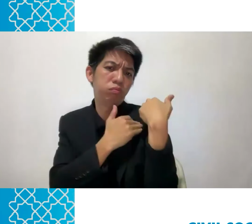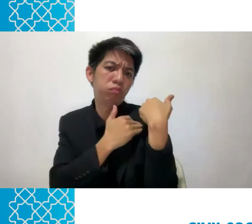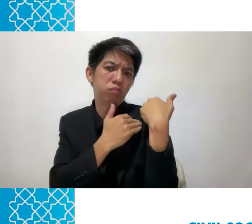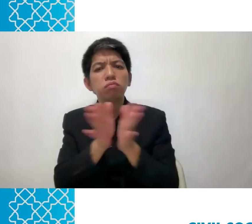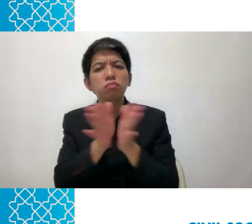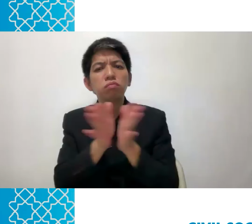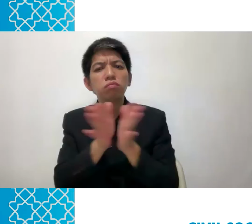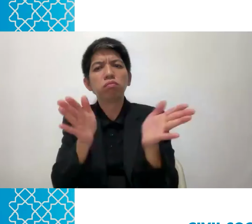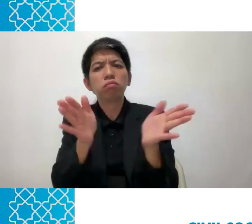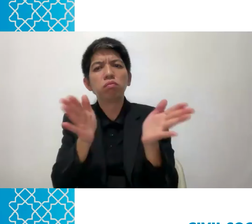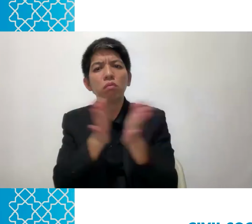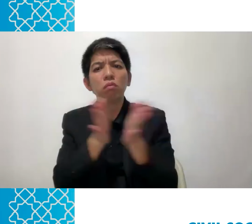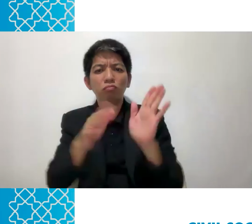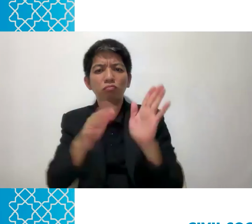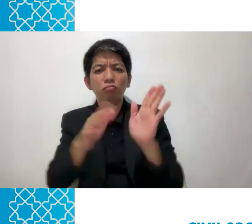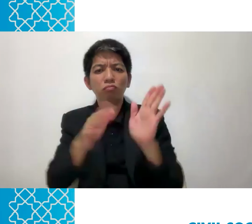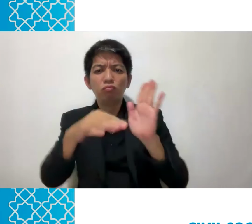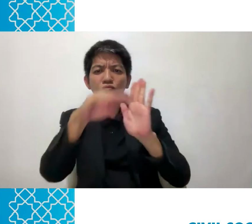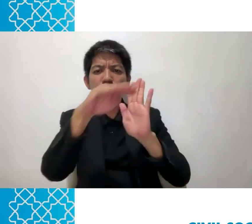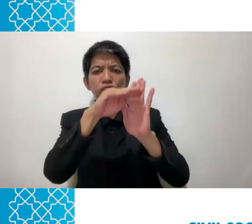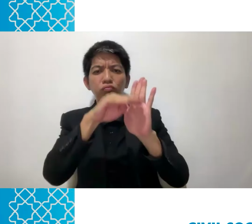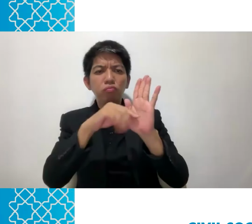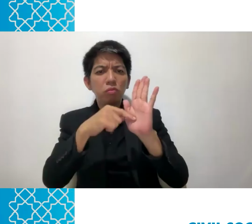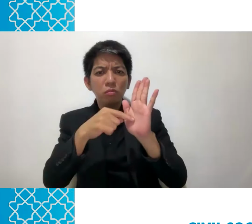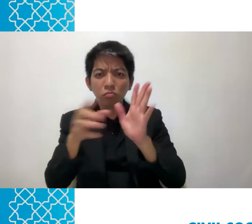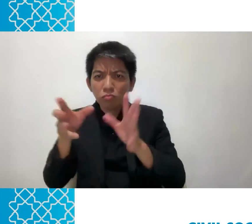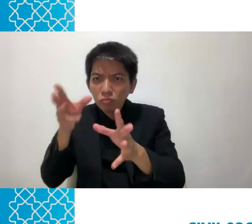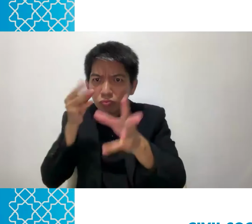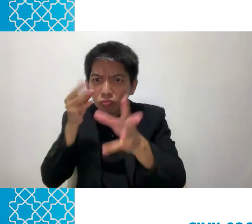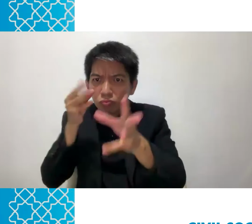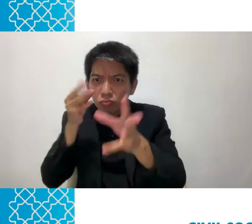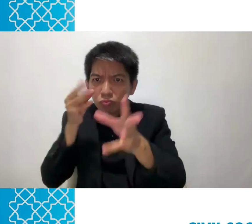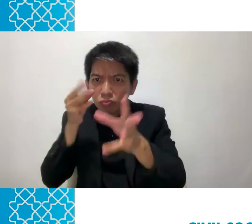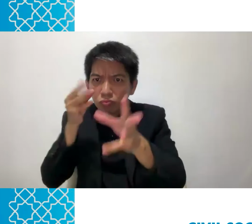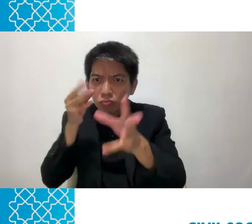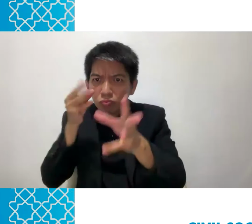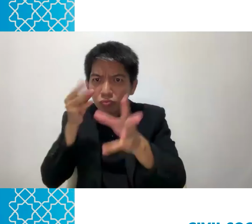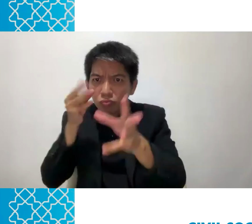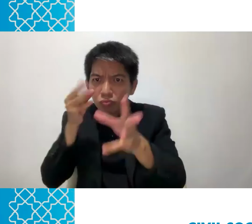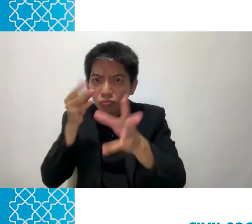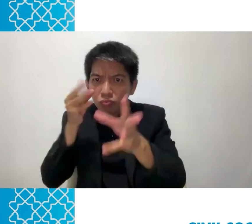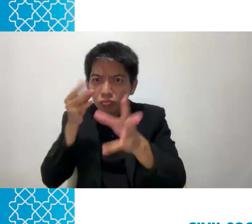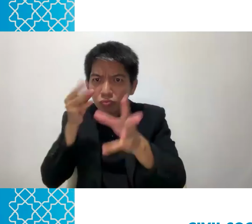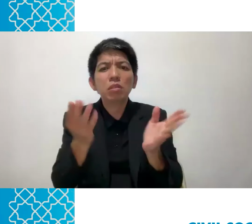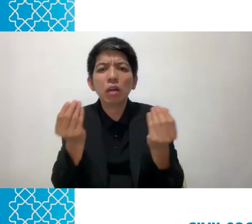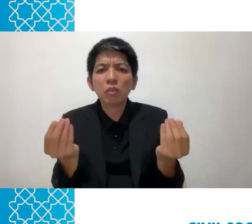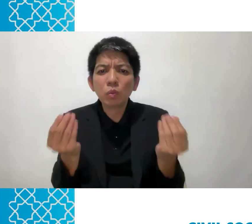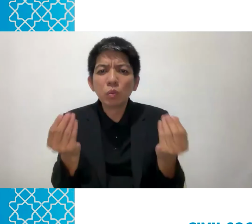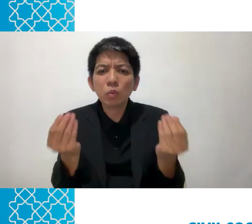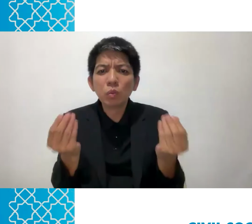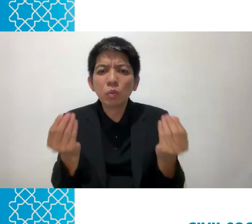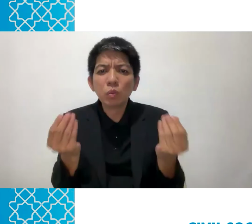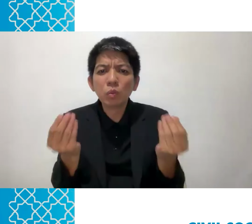I'm hoping to go to the next slide, IT team, but I think there we go. Thank you so